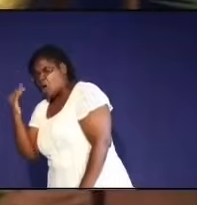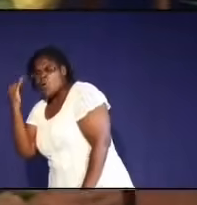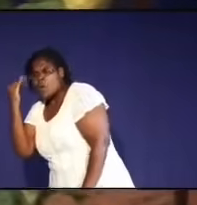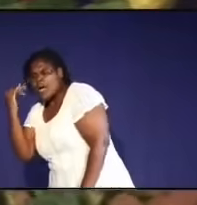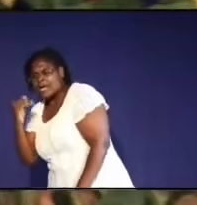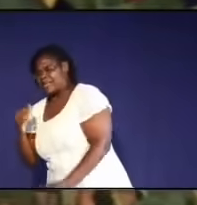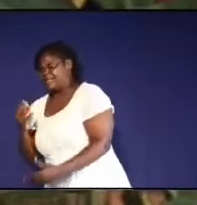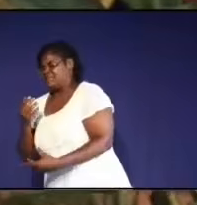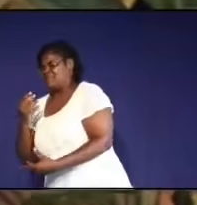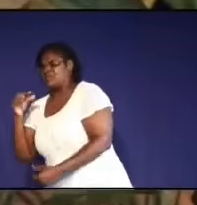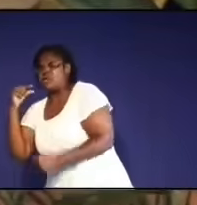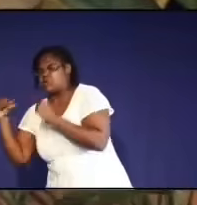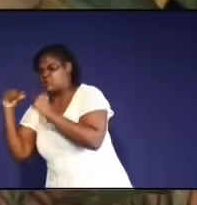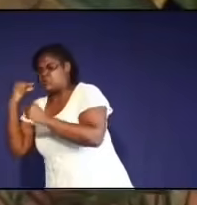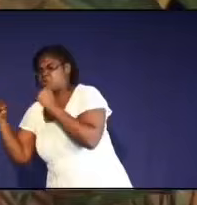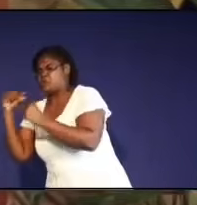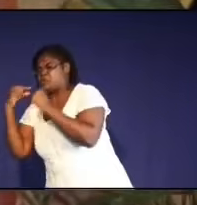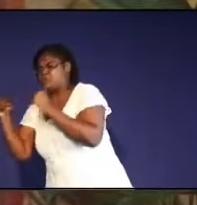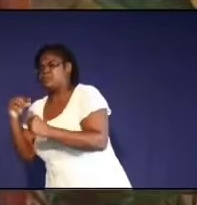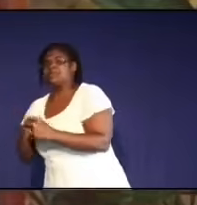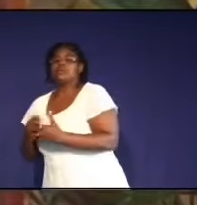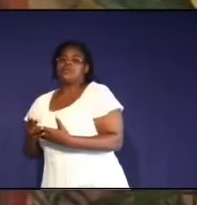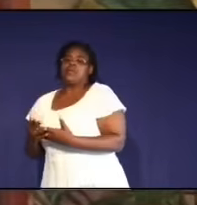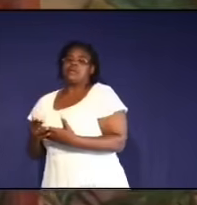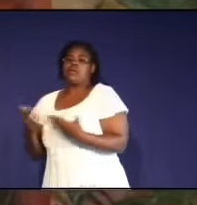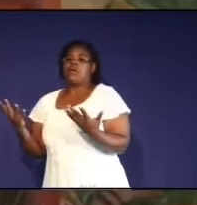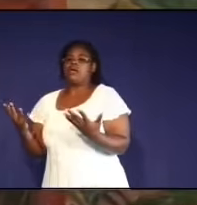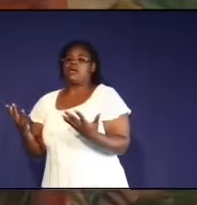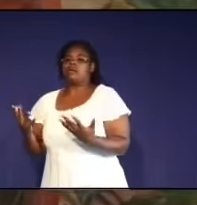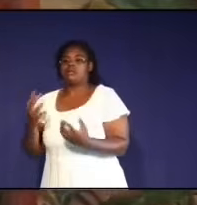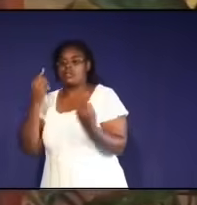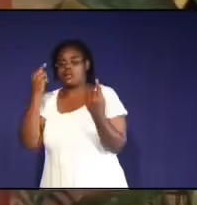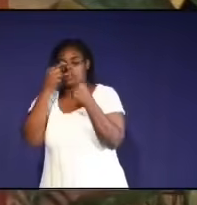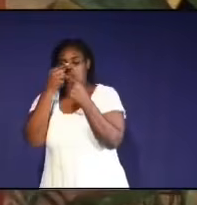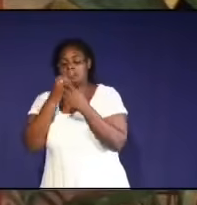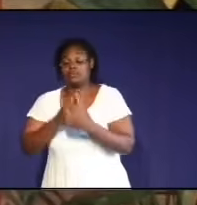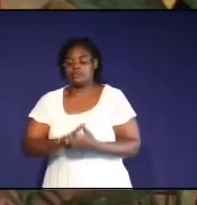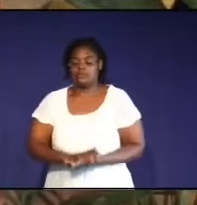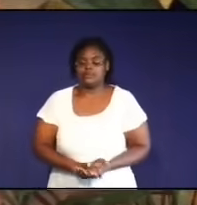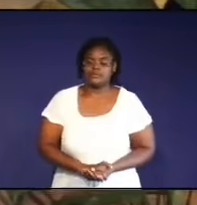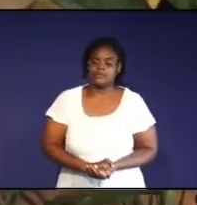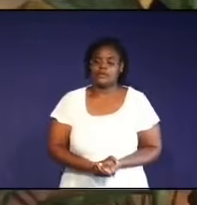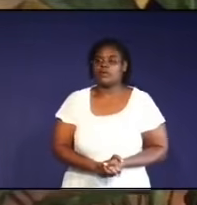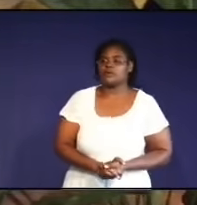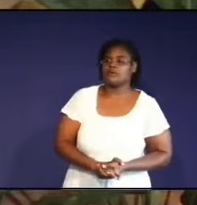When all that happened is the brother has cross eyes.